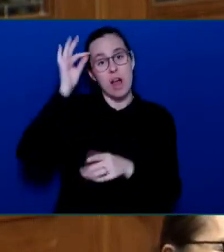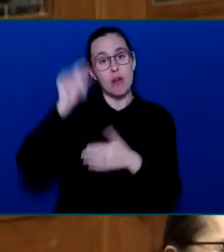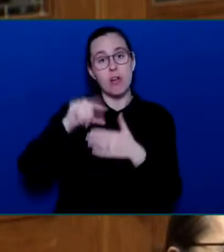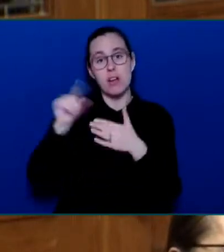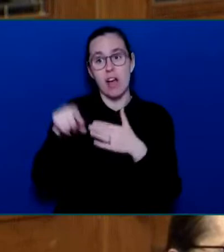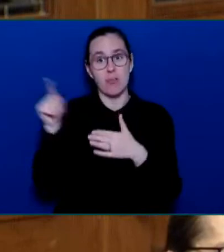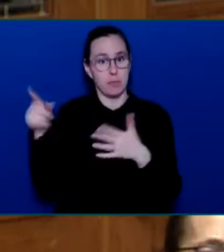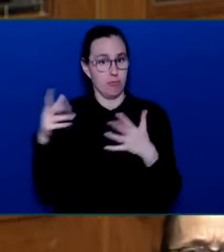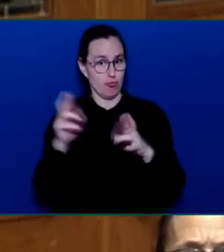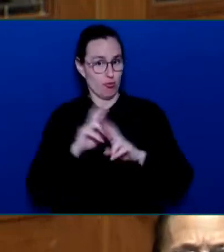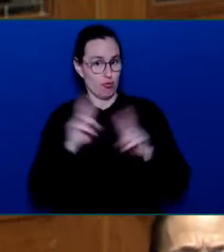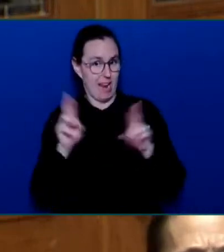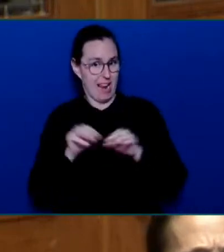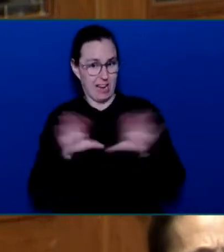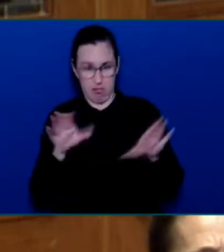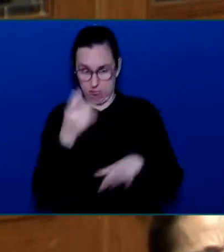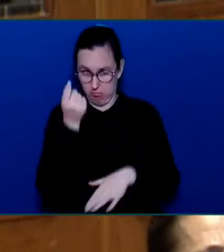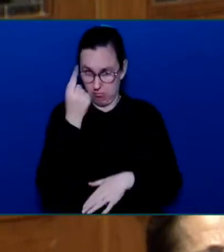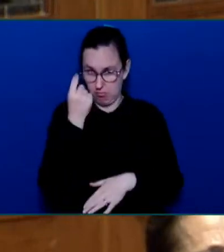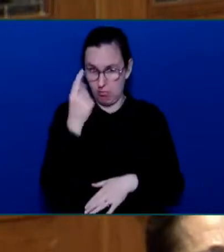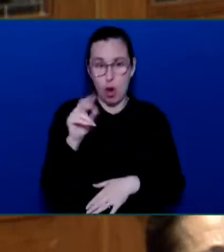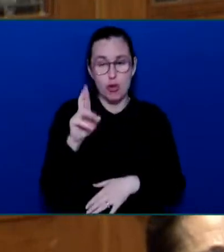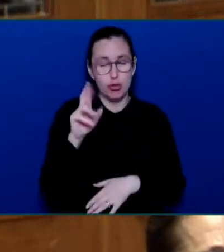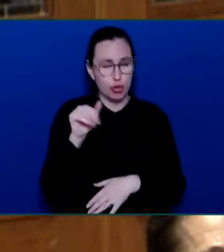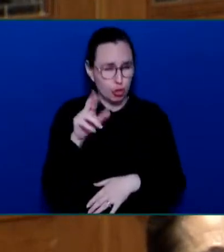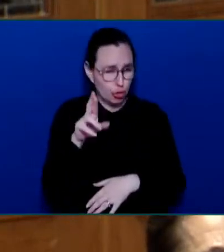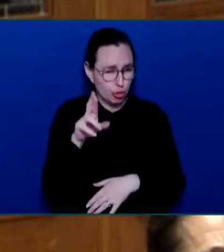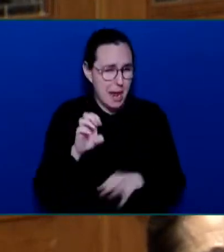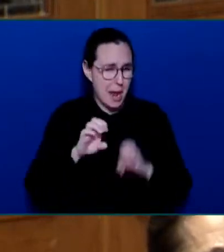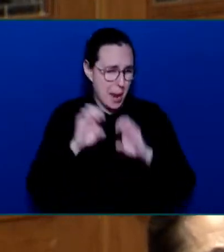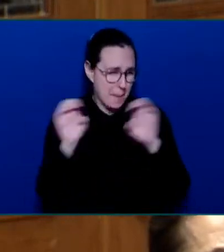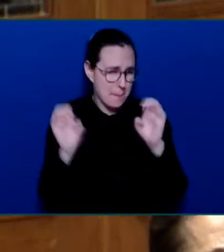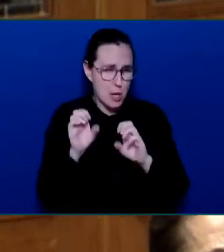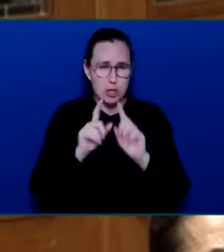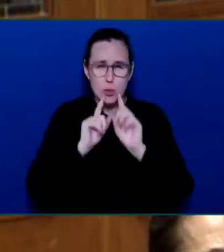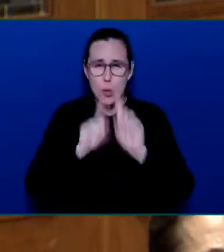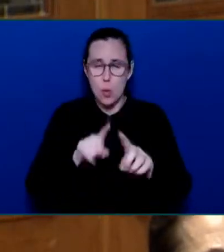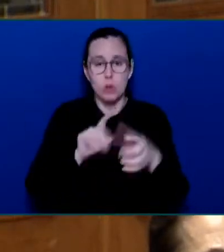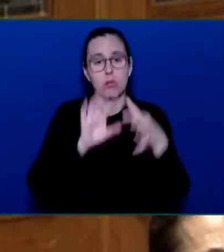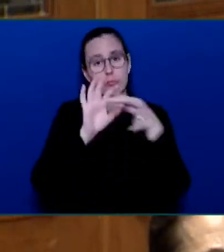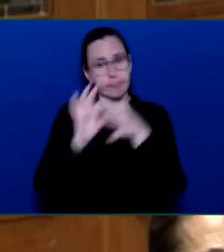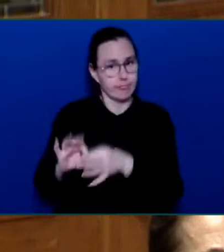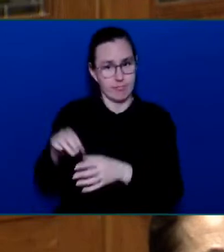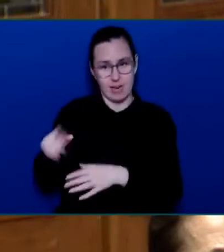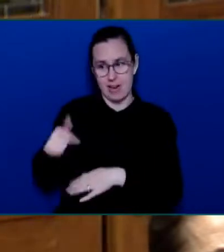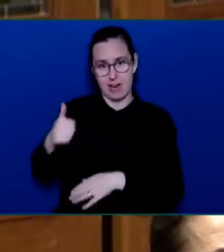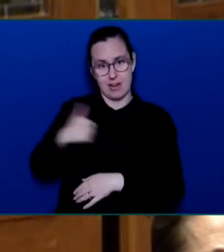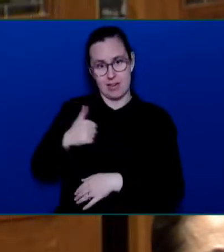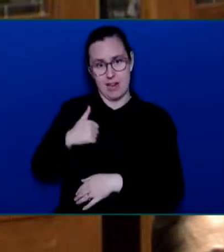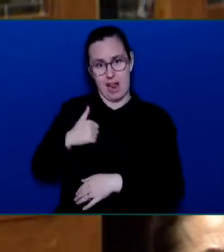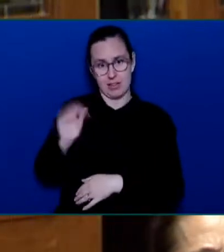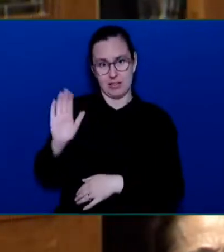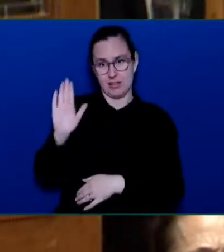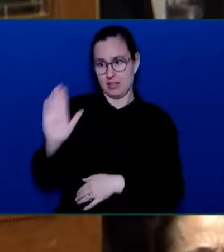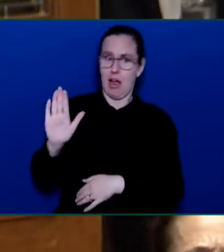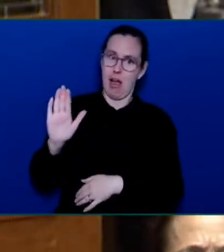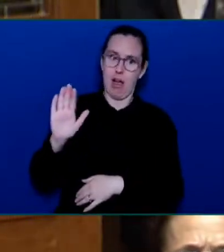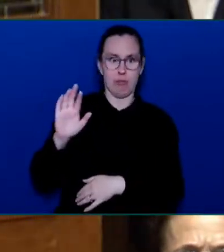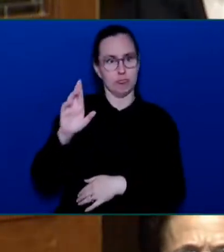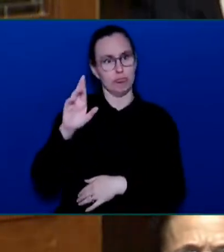order under Canada's Species at Risk Act to protect the spotted owl's critical habitat in a cruel